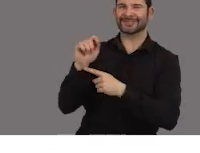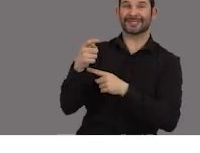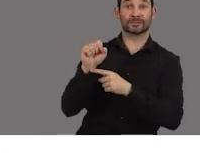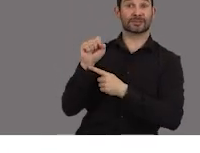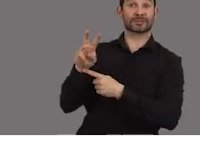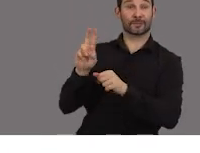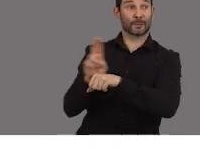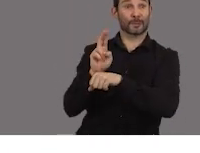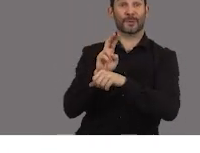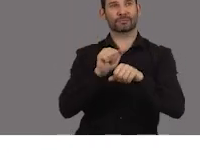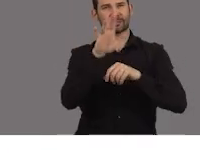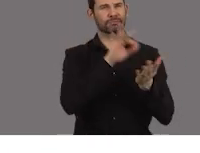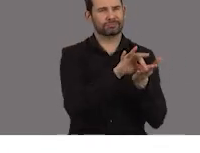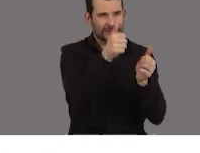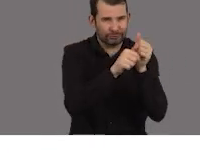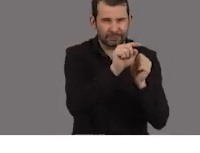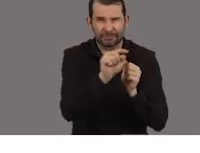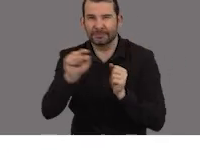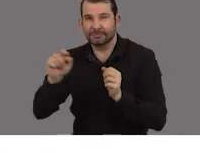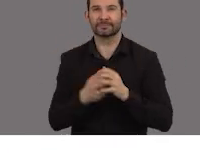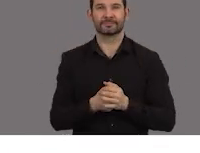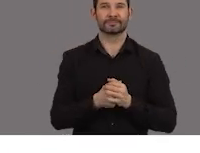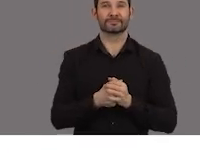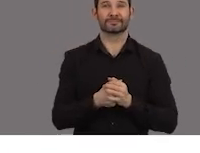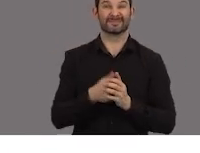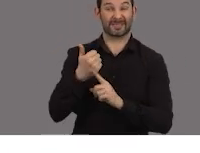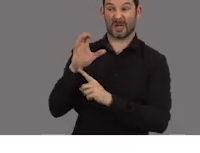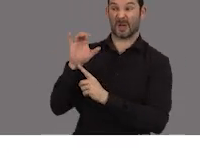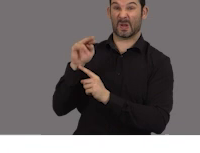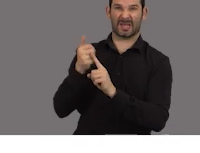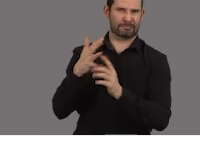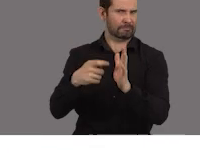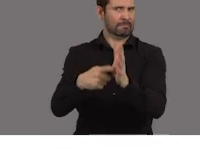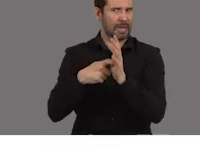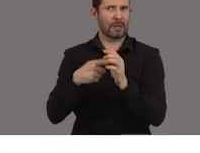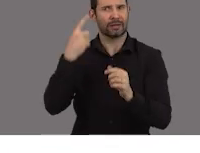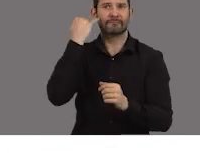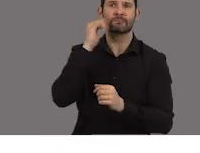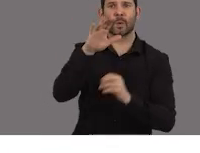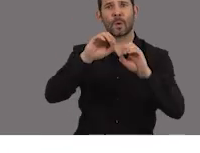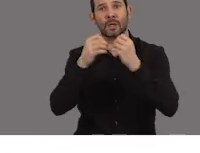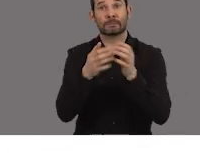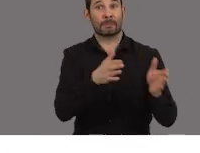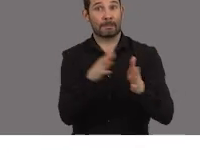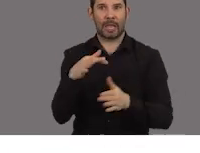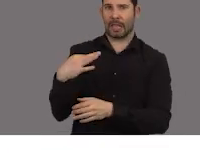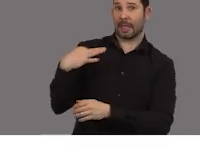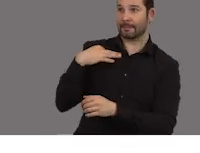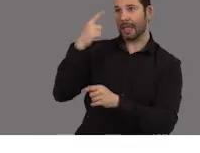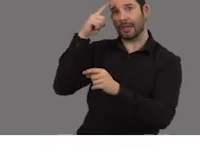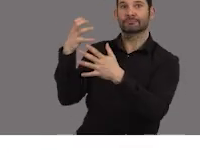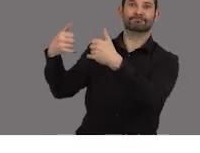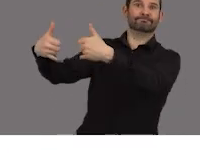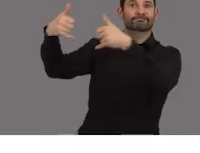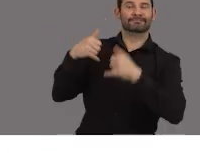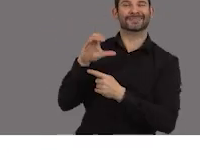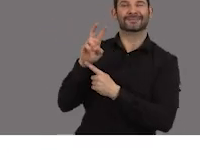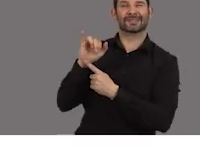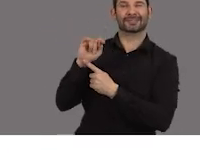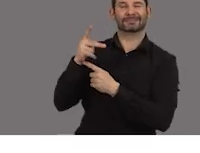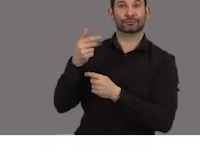the provided tax software. The COIN is mandatory if your organization plans to apply for the